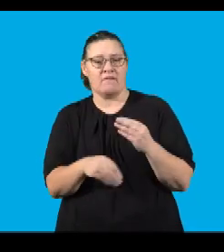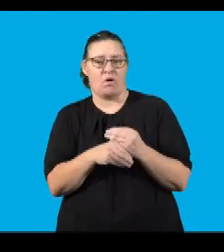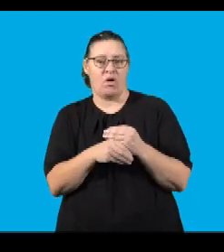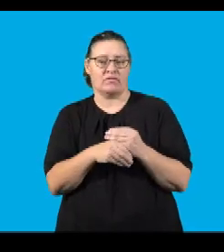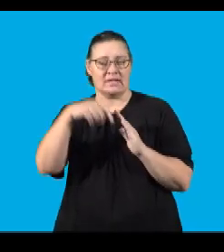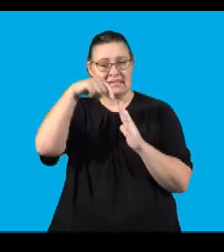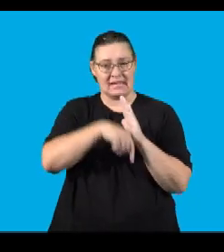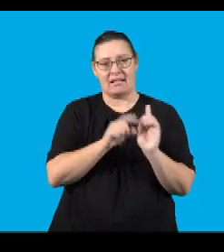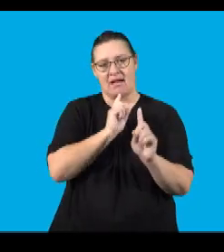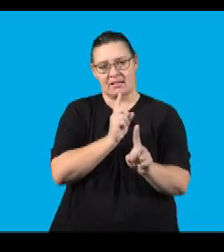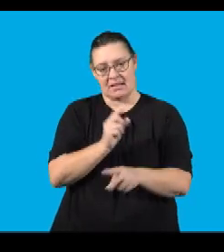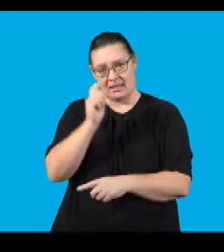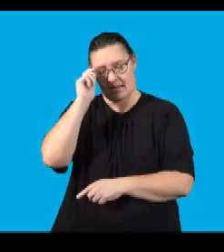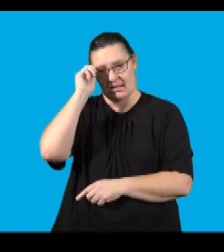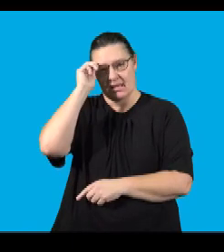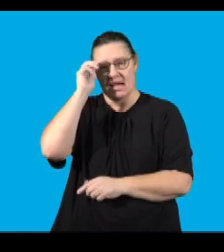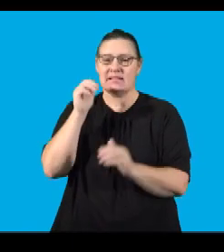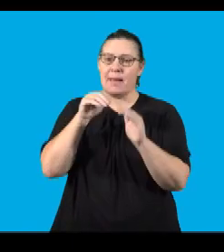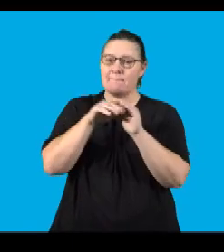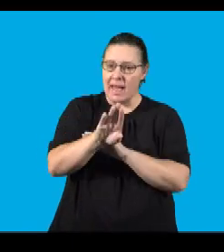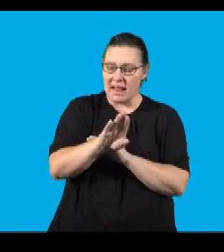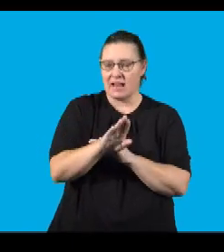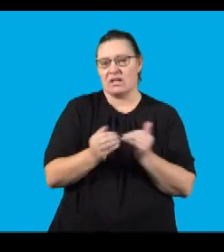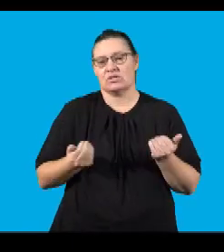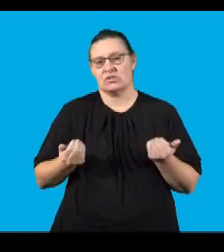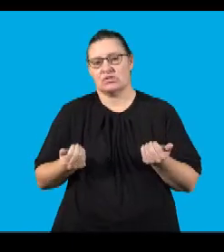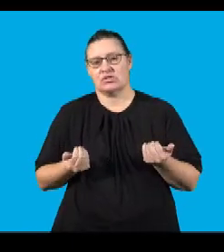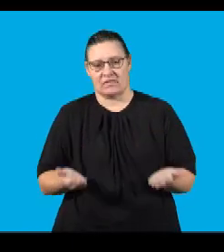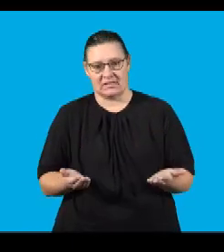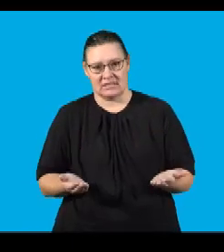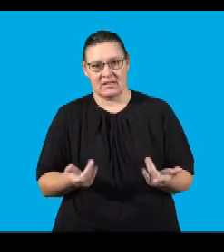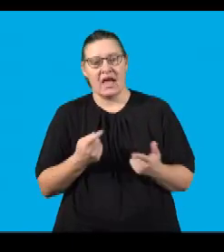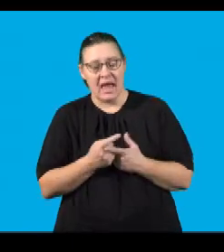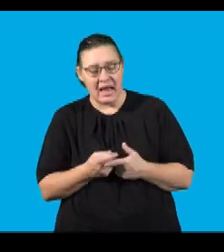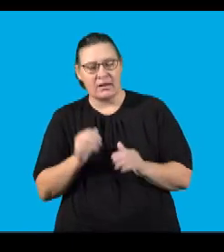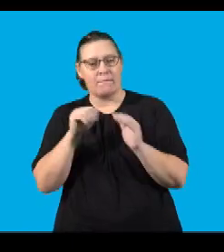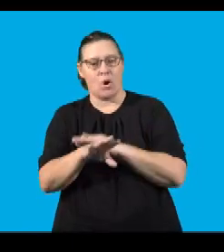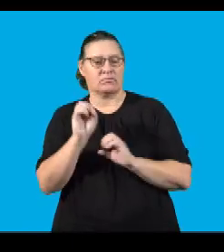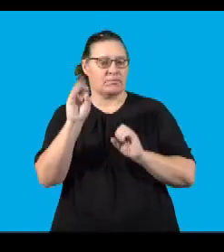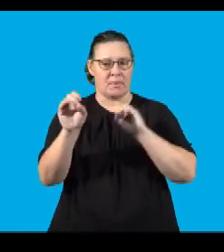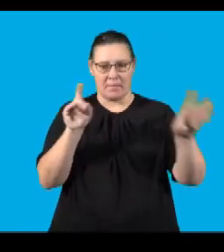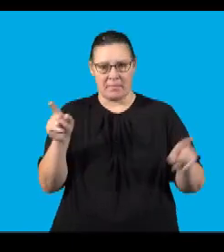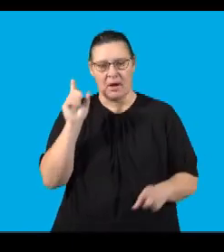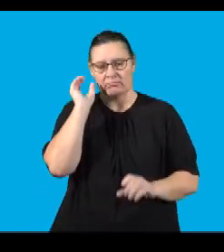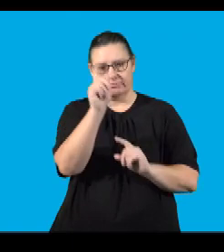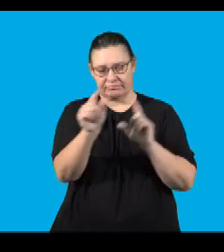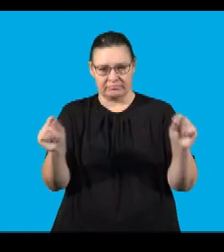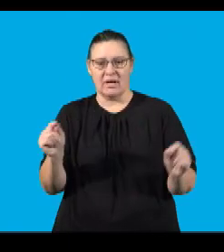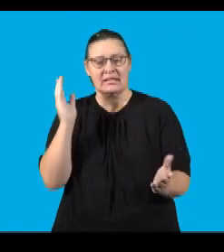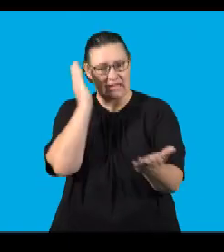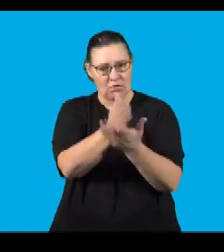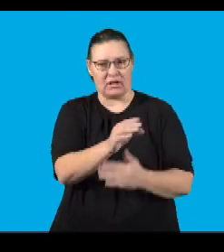you include detail in your answer. It's a mail service, and what does the service do? It delivers post directly